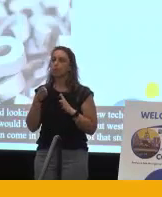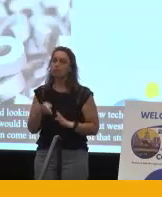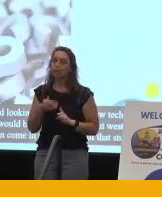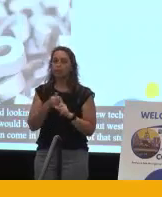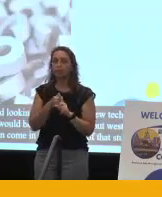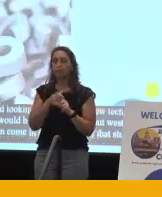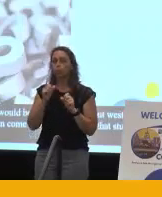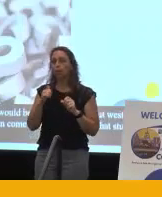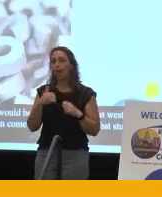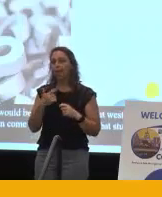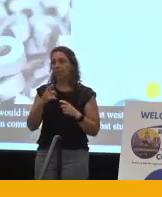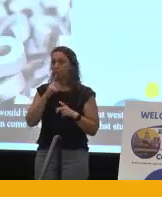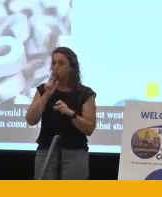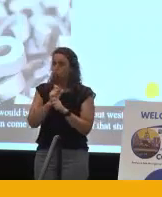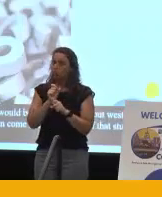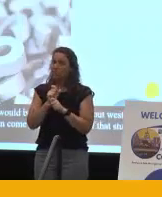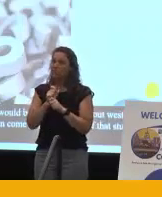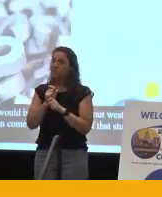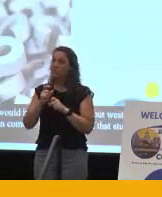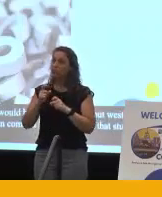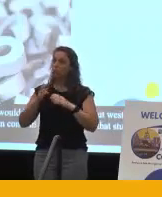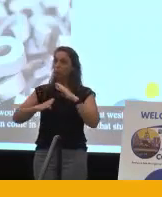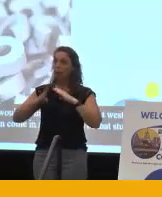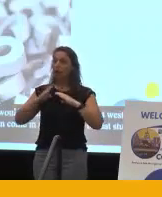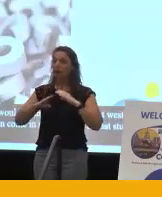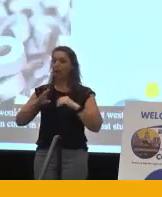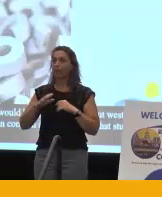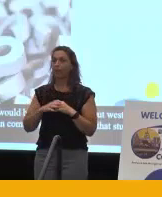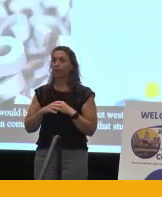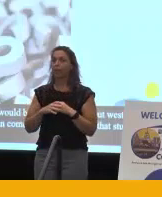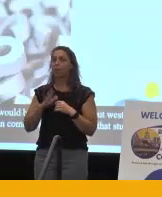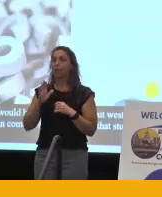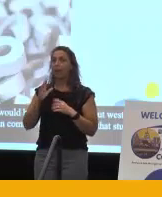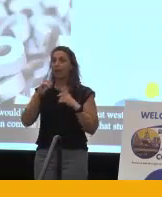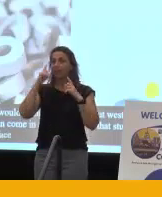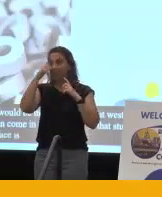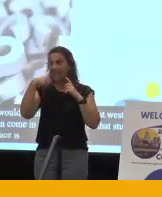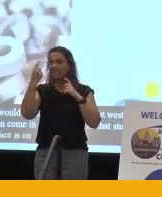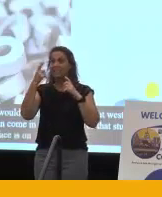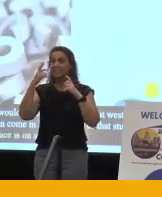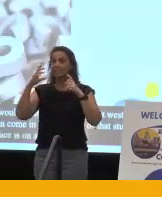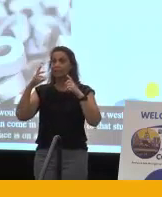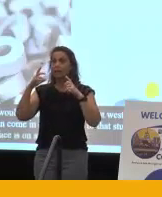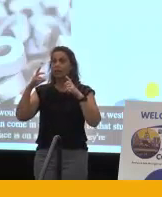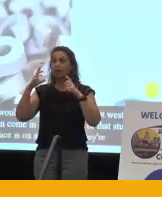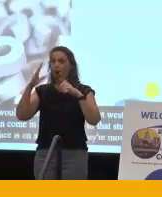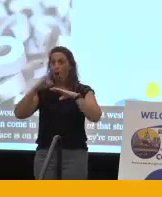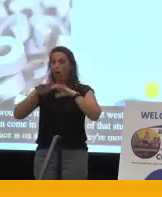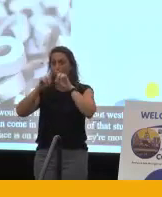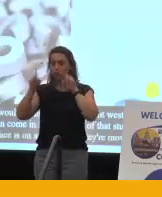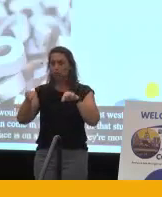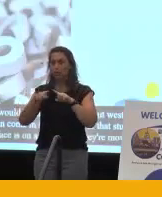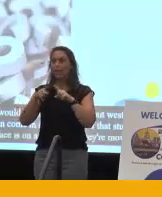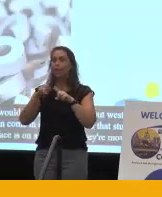have a virtual robot, their face is on a screen and they're moving around the office, but they're at home. So for